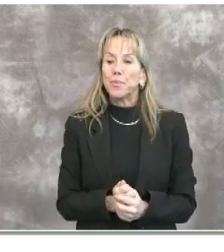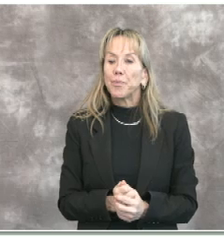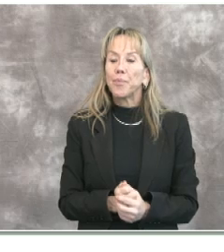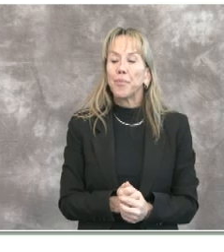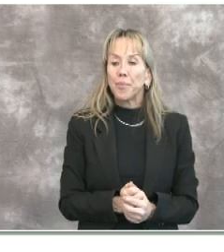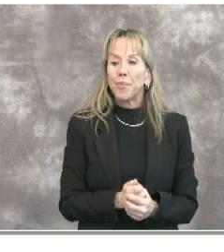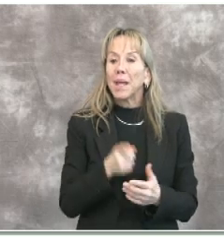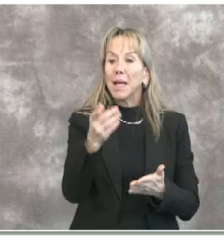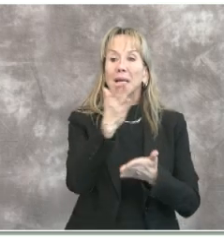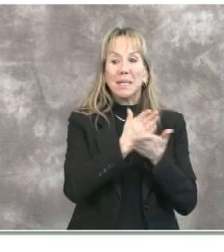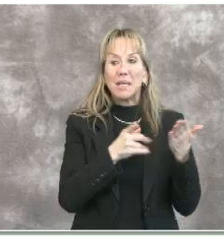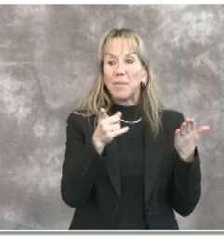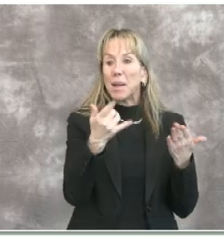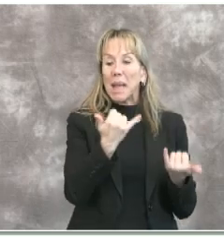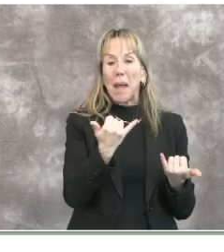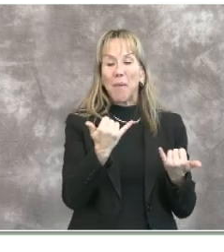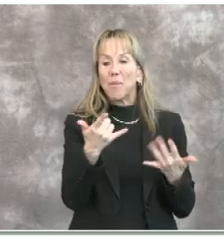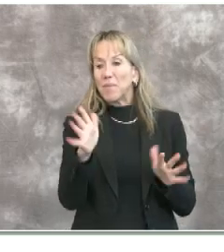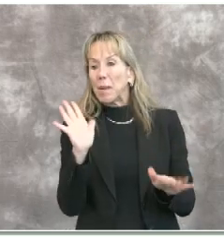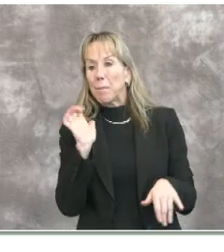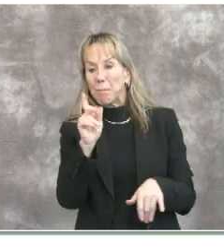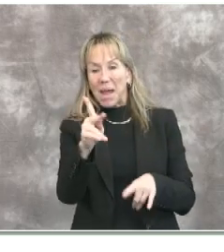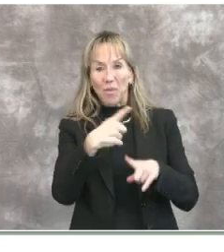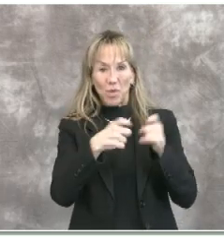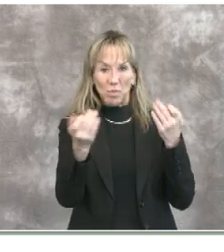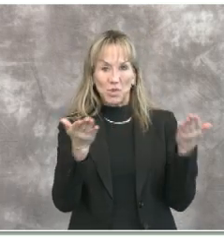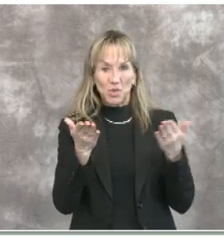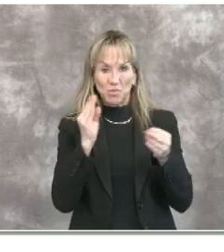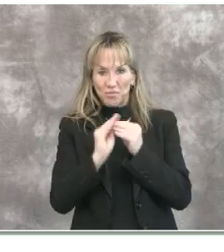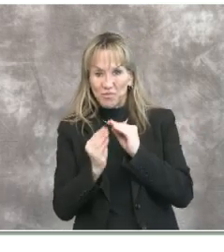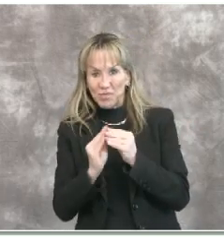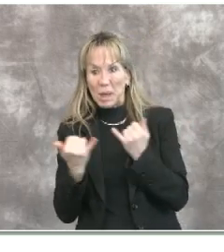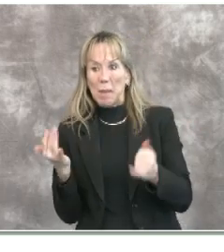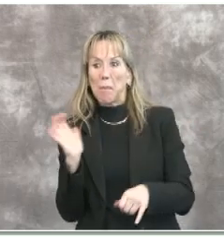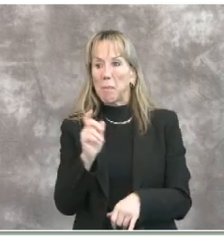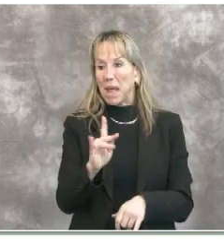serviced, and we will continue to update you on all of those. Thank you.